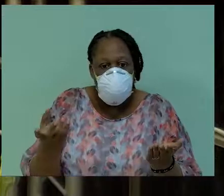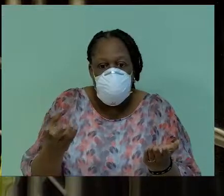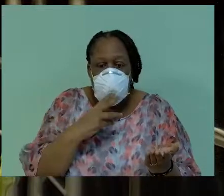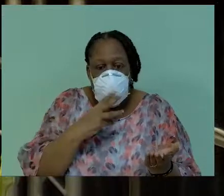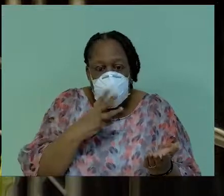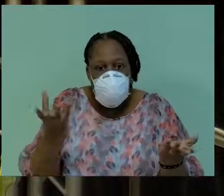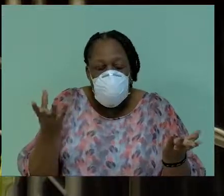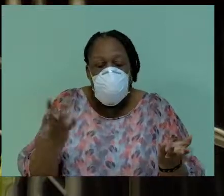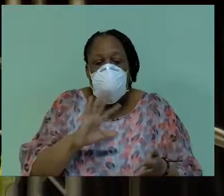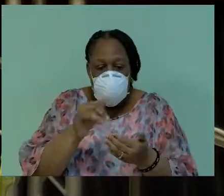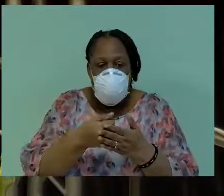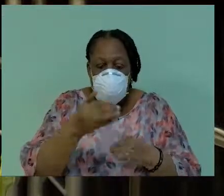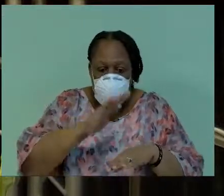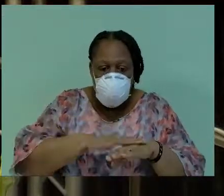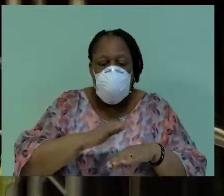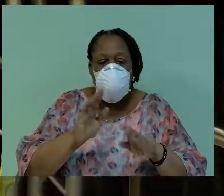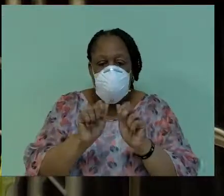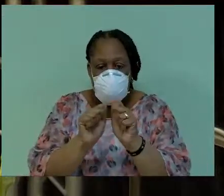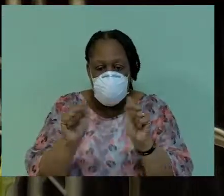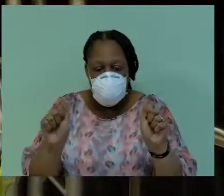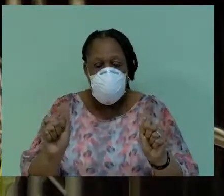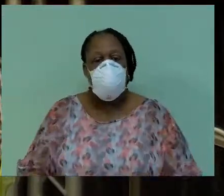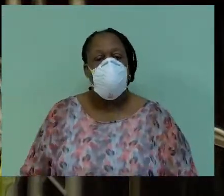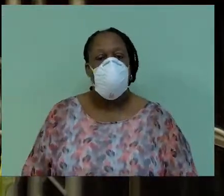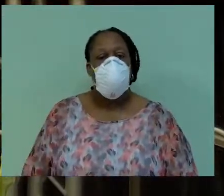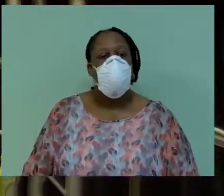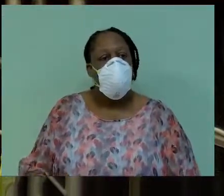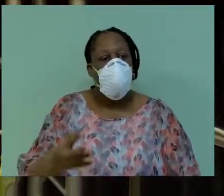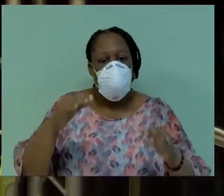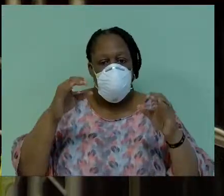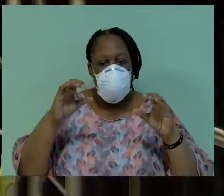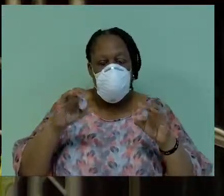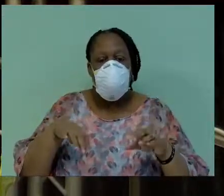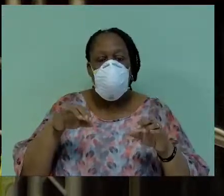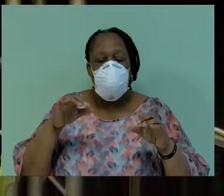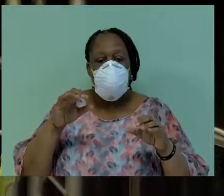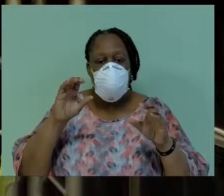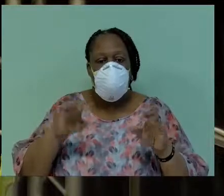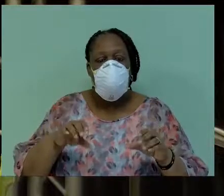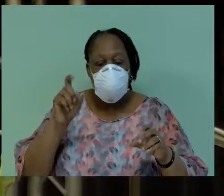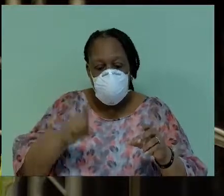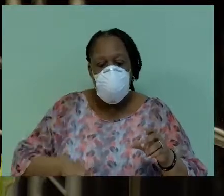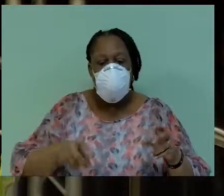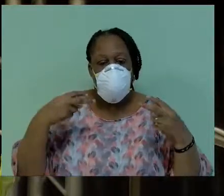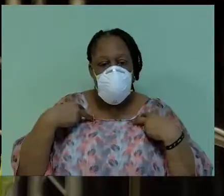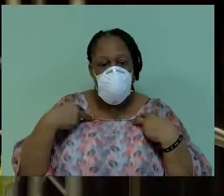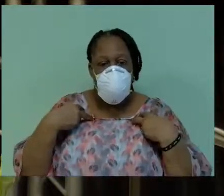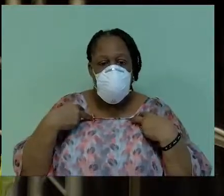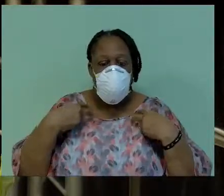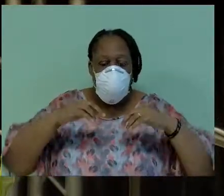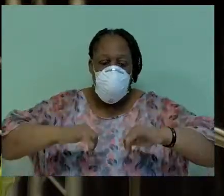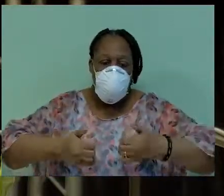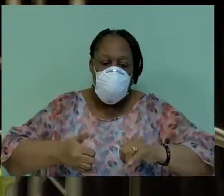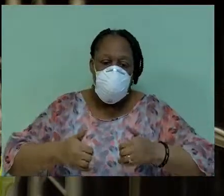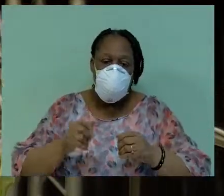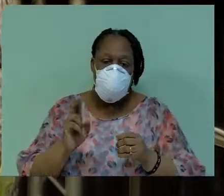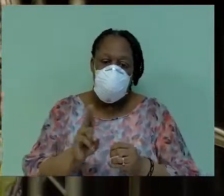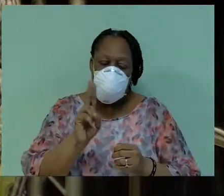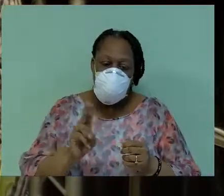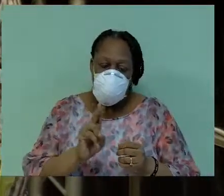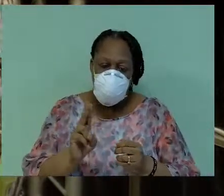must have directions for use as well as warnings. And it also must indicate the contents,